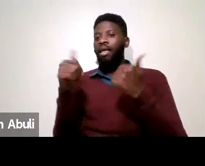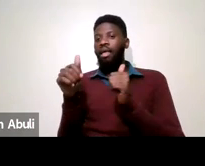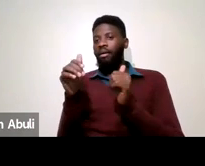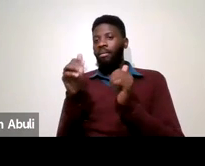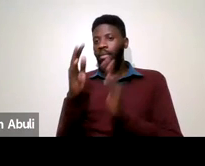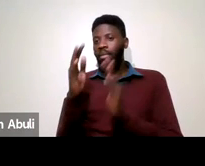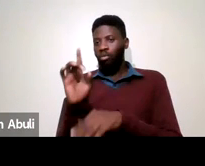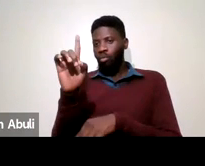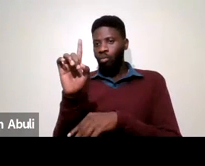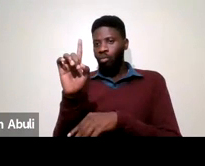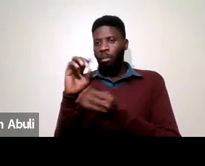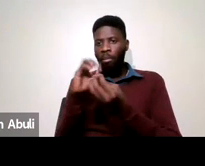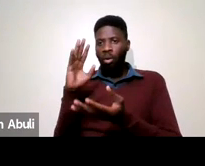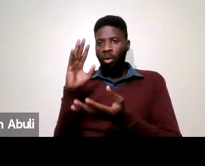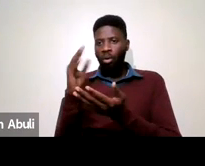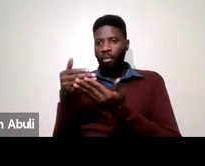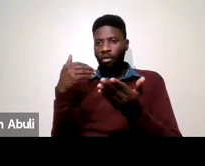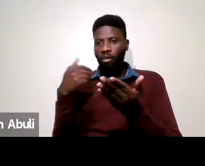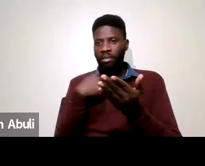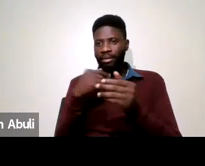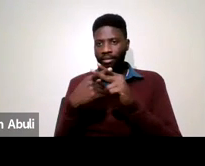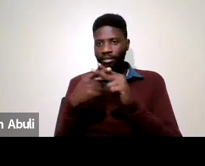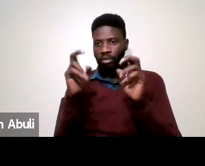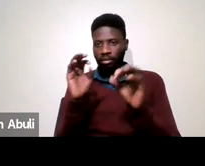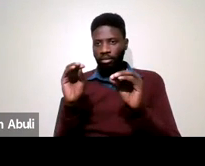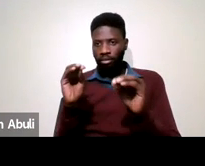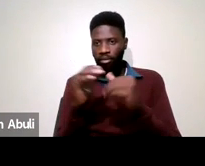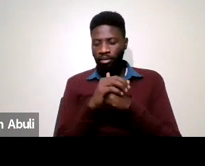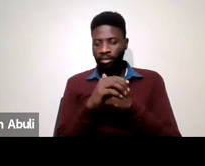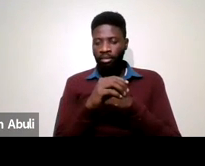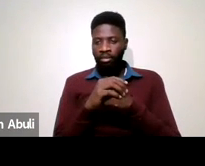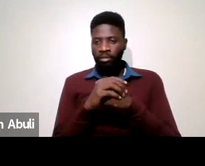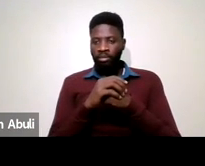into the chapter.